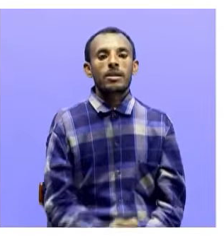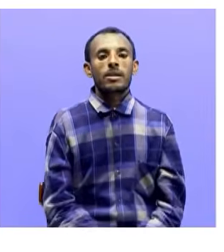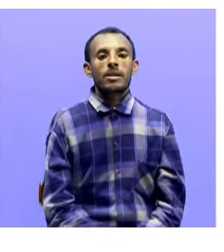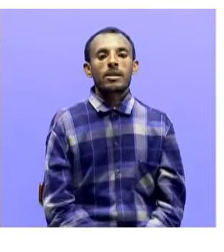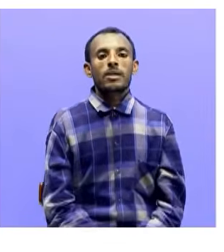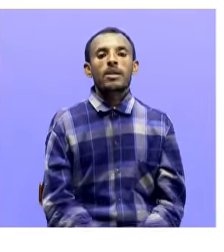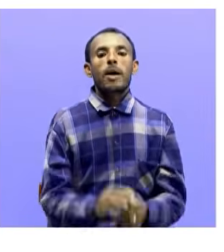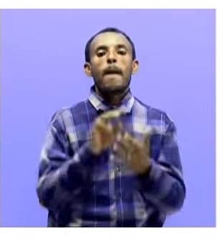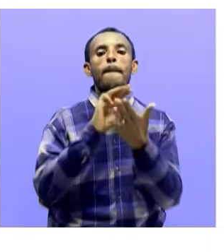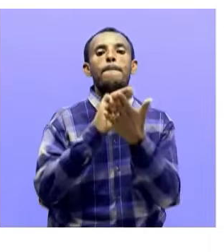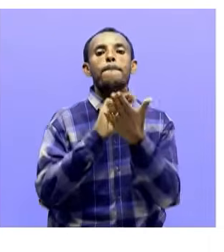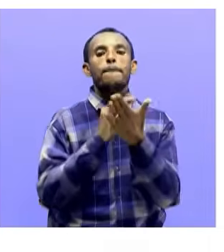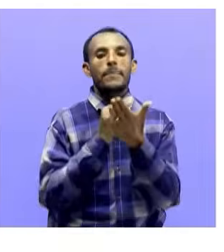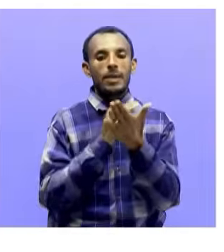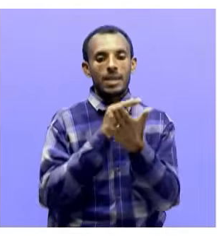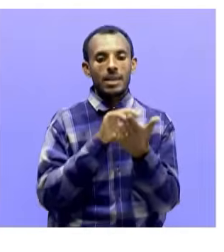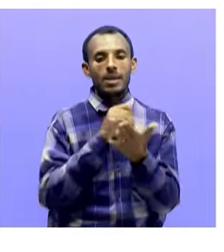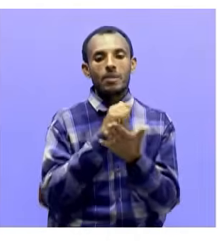mean,